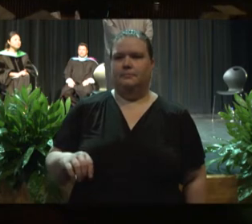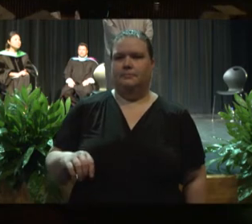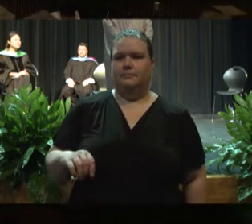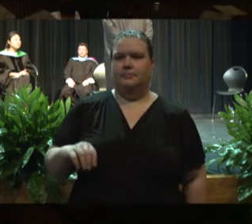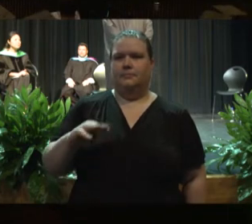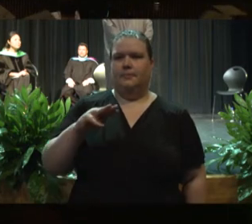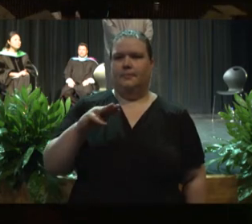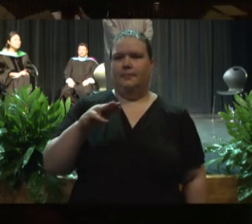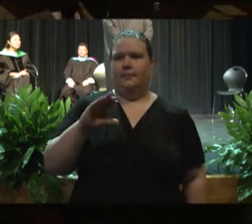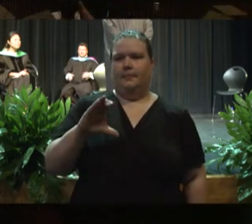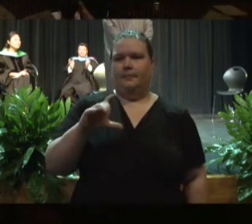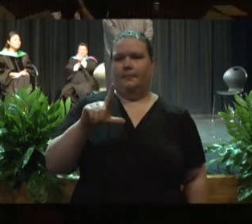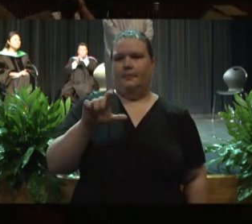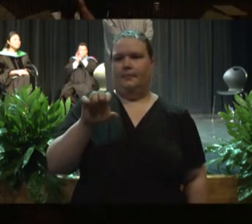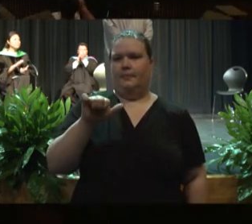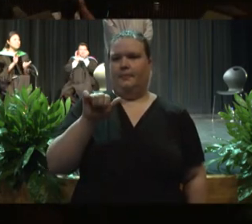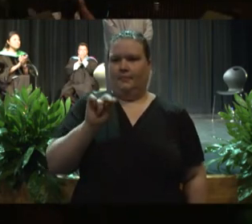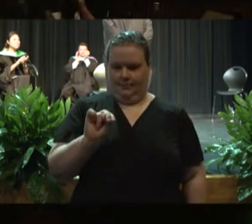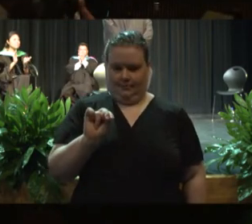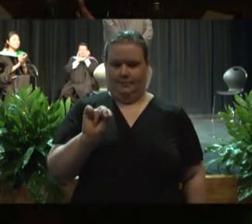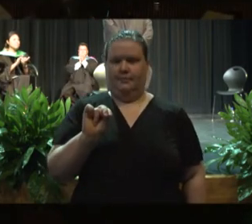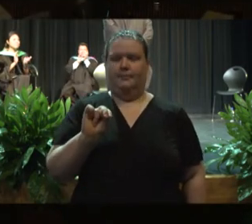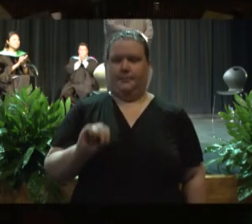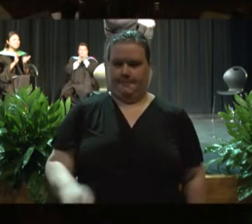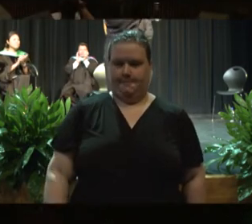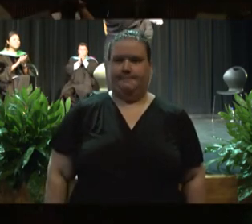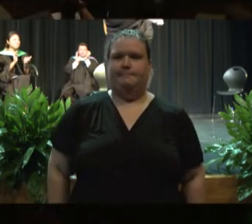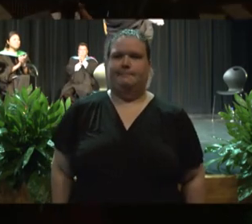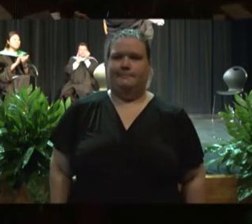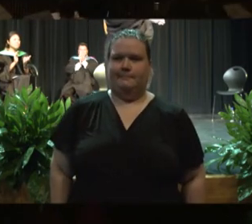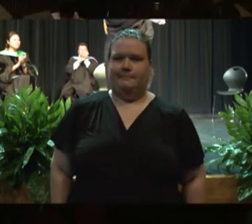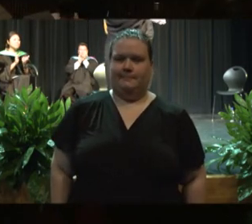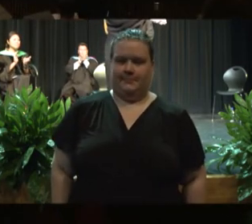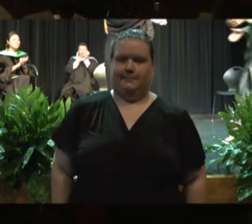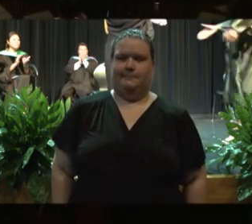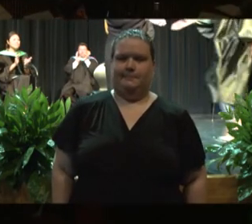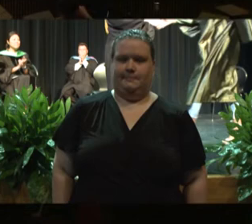Briasia Kinshaw McLean.